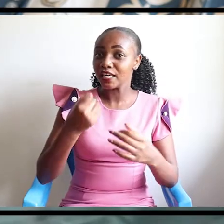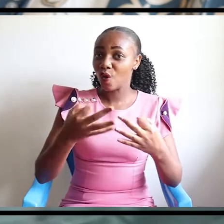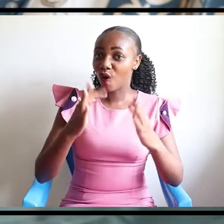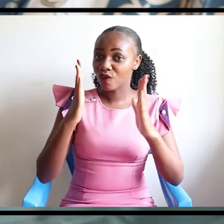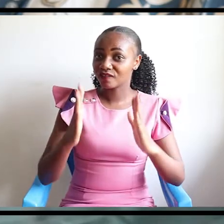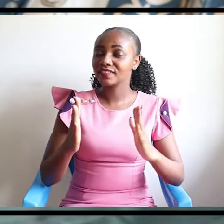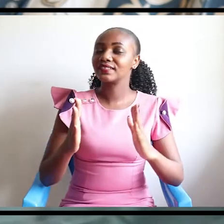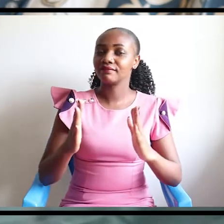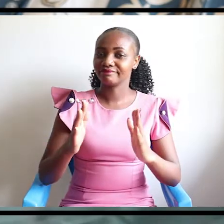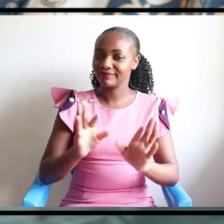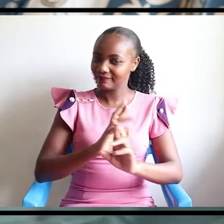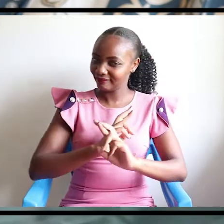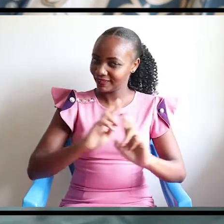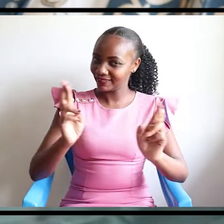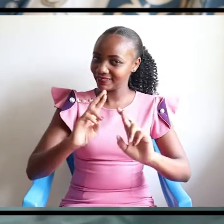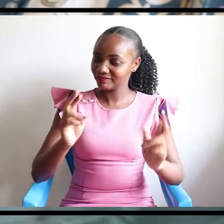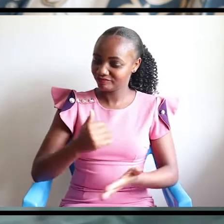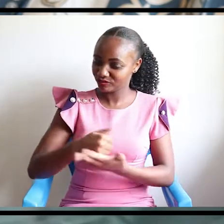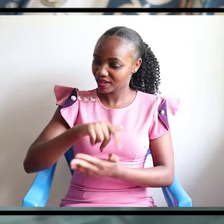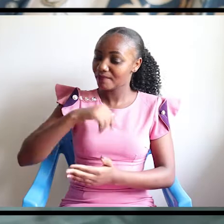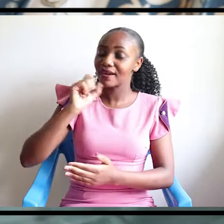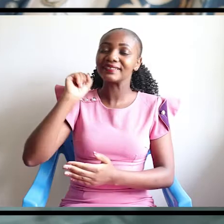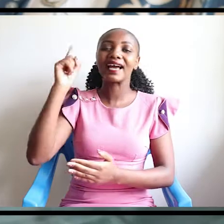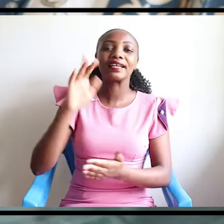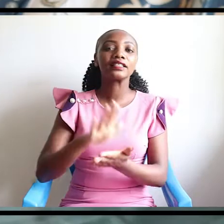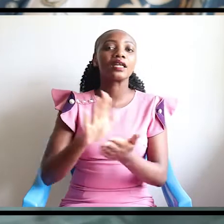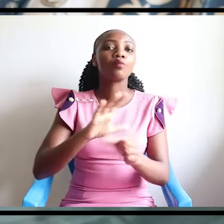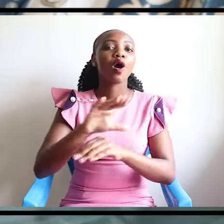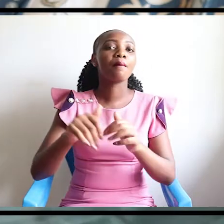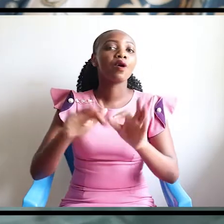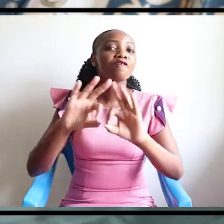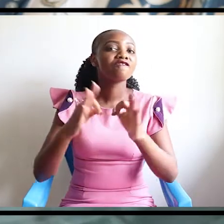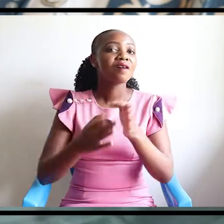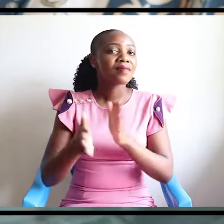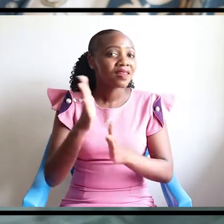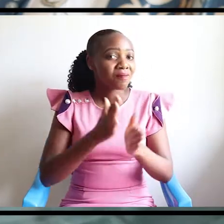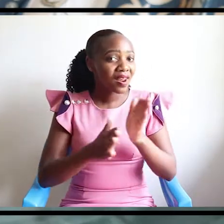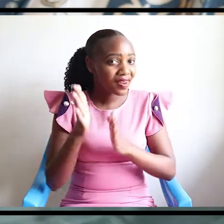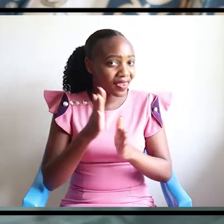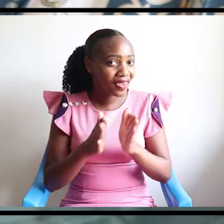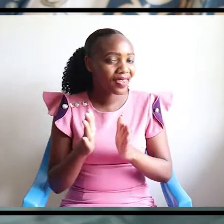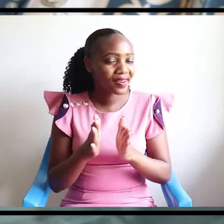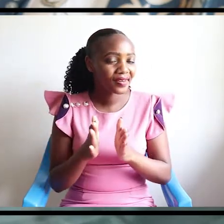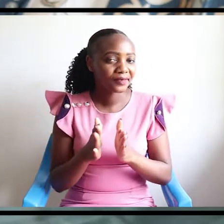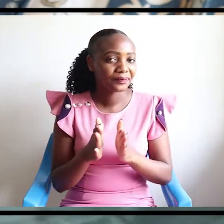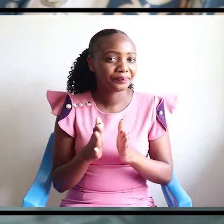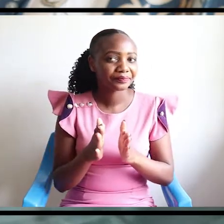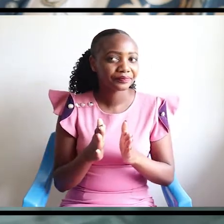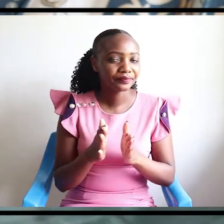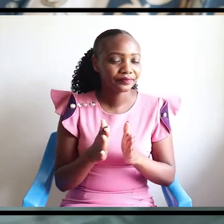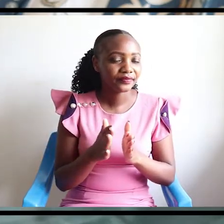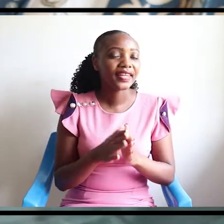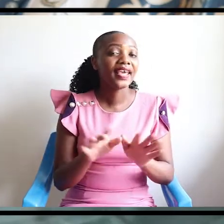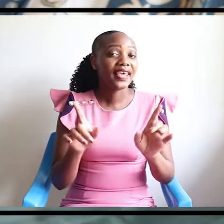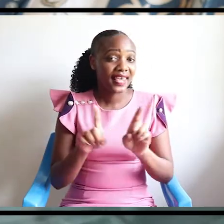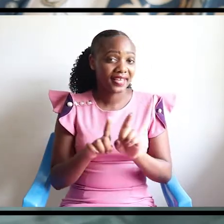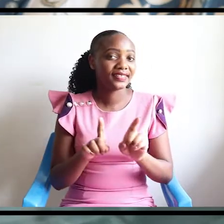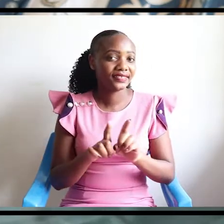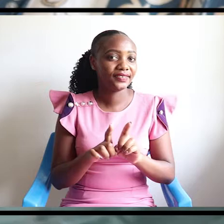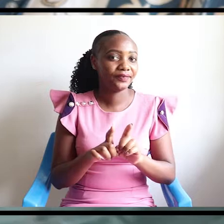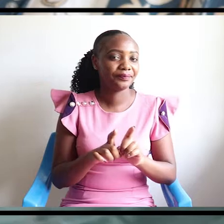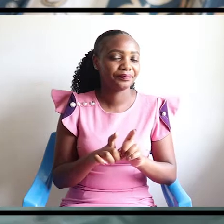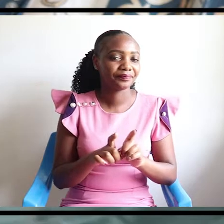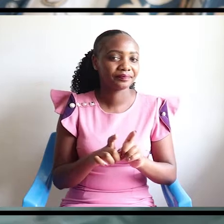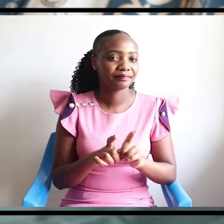us the journey of family planning. She'll explain to us various family planning methods and what we need to